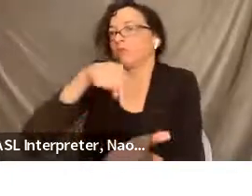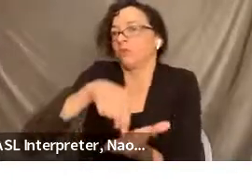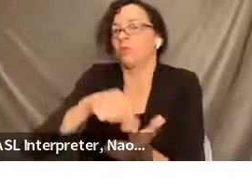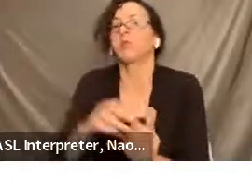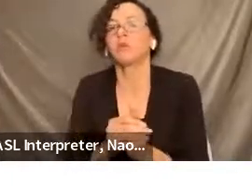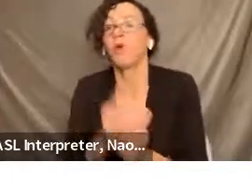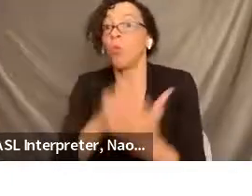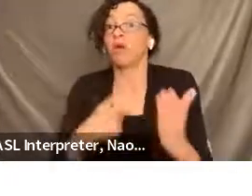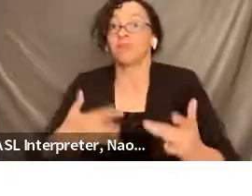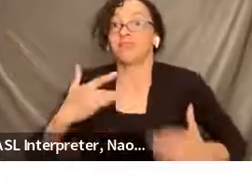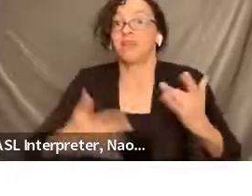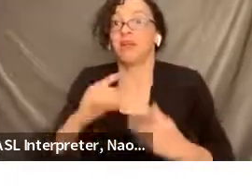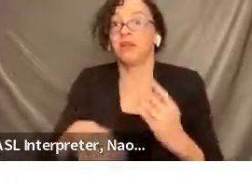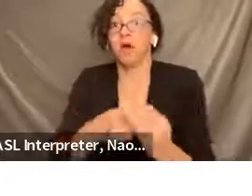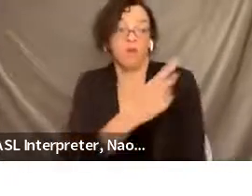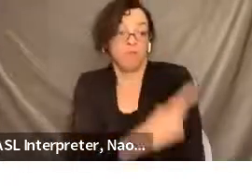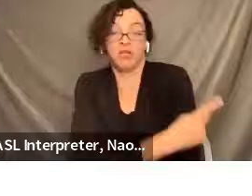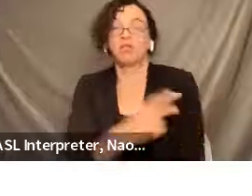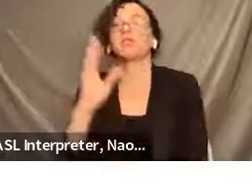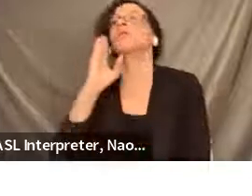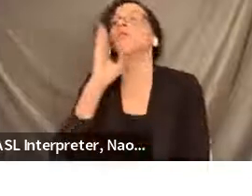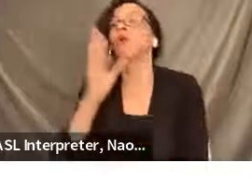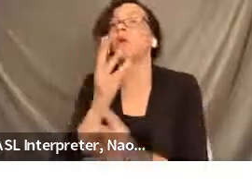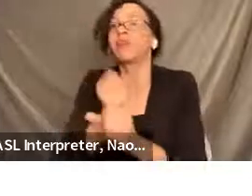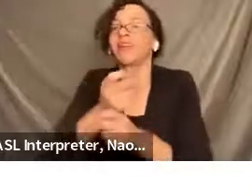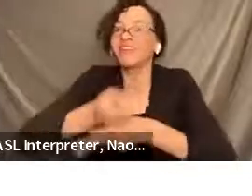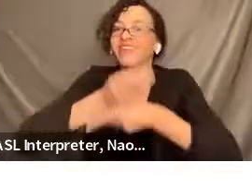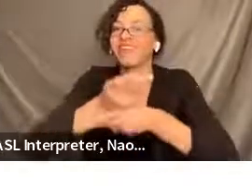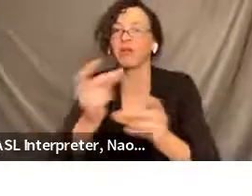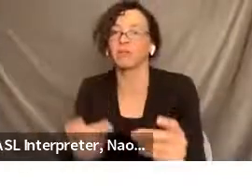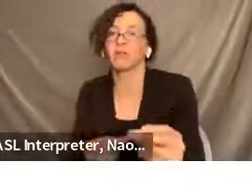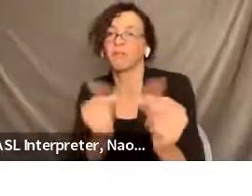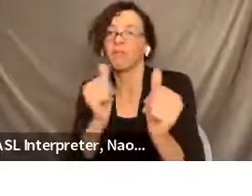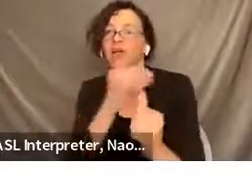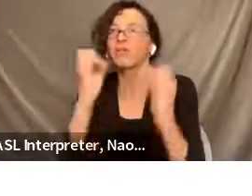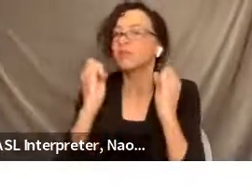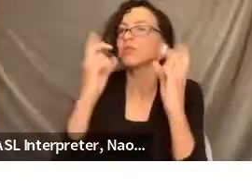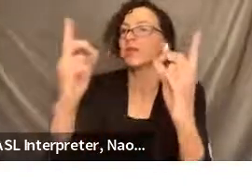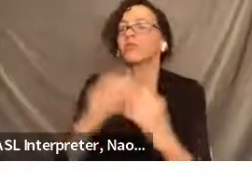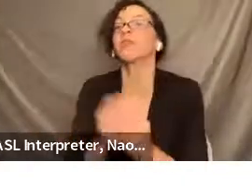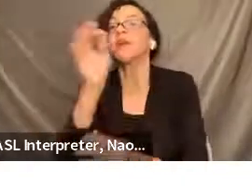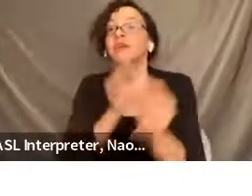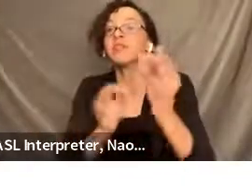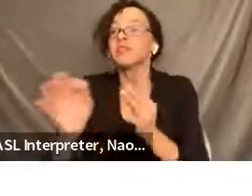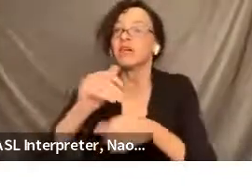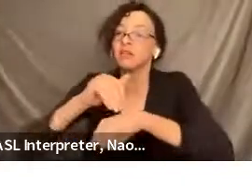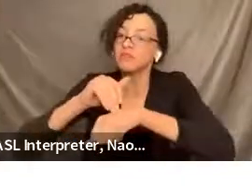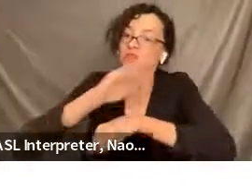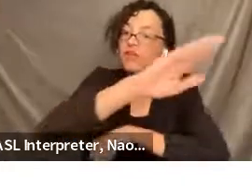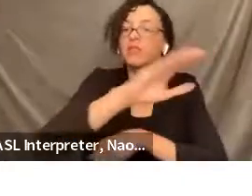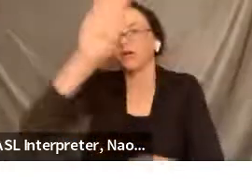So instead of an ambulance or fire department being dispatched, as Director McFadden said, if we had the ability to